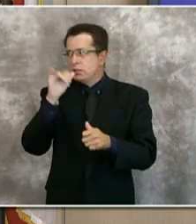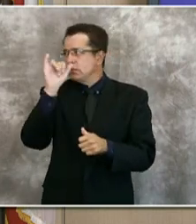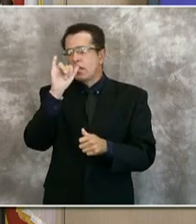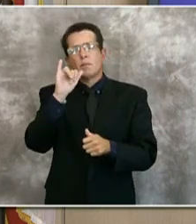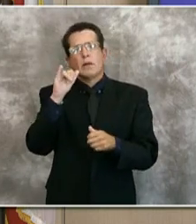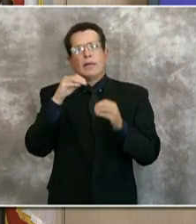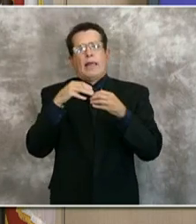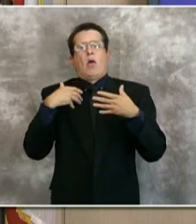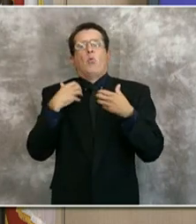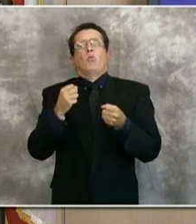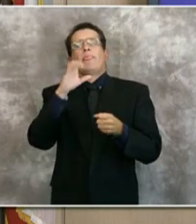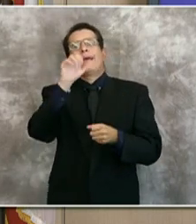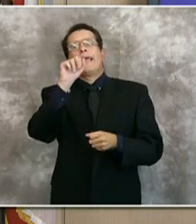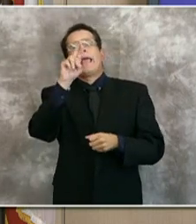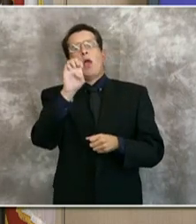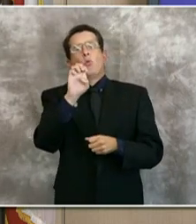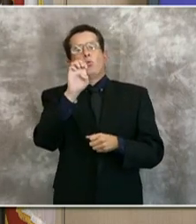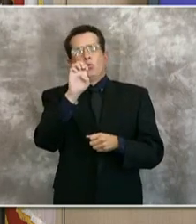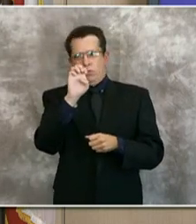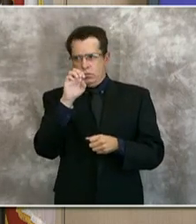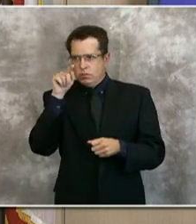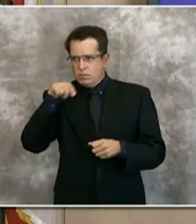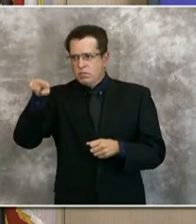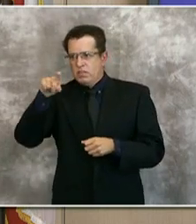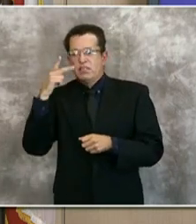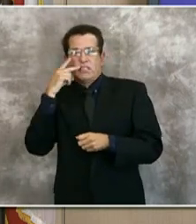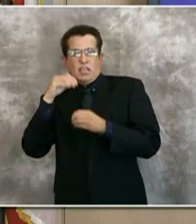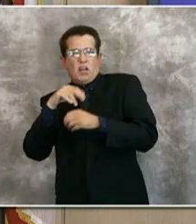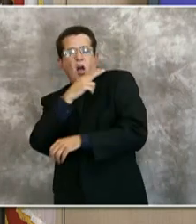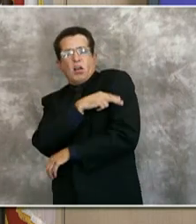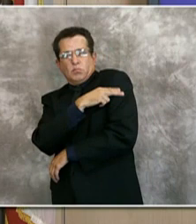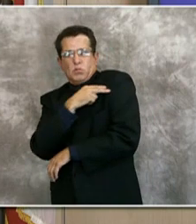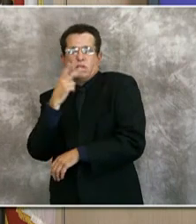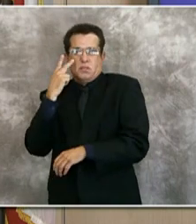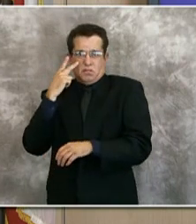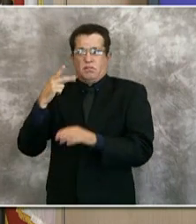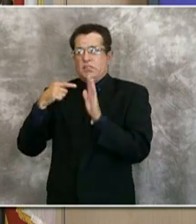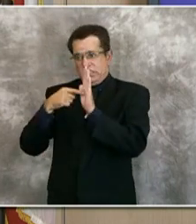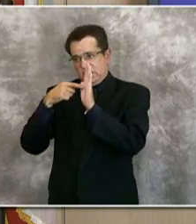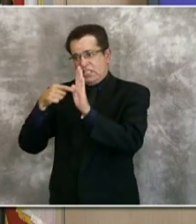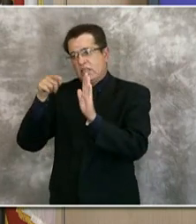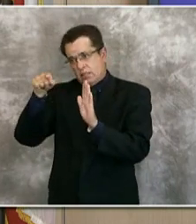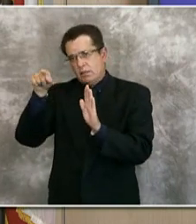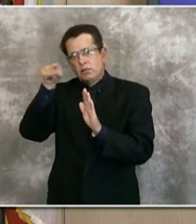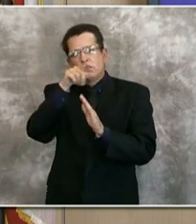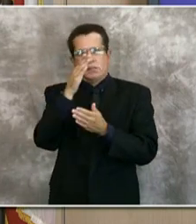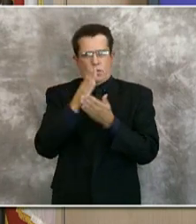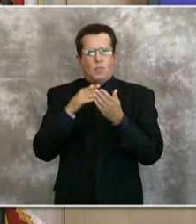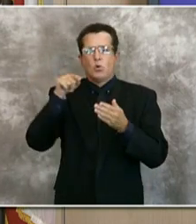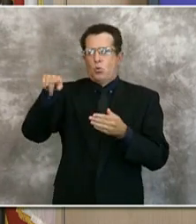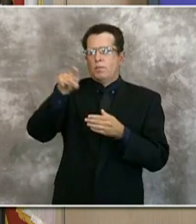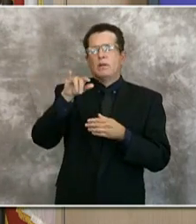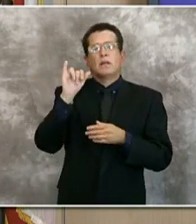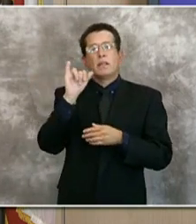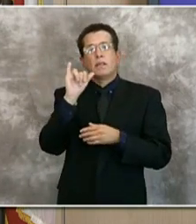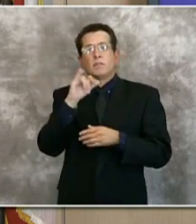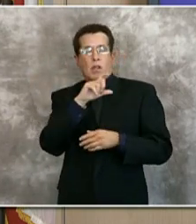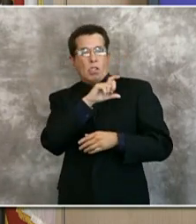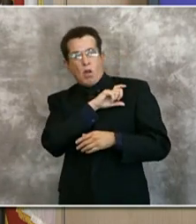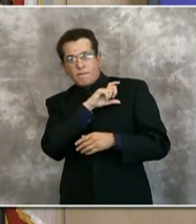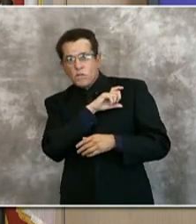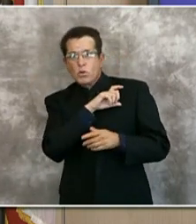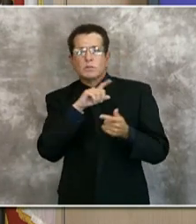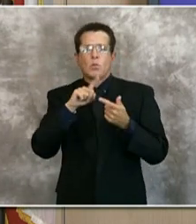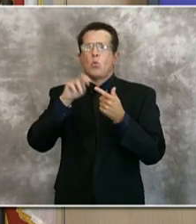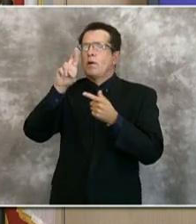the healthcare environment. We've certainly seen that groups in other areas, whether it was law enforcement or businesses,